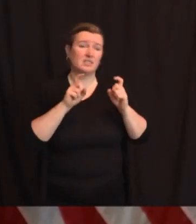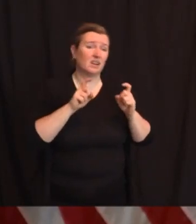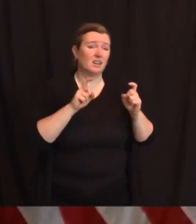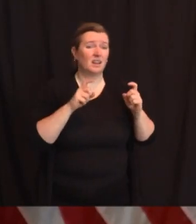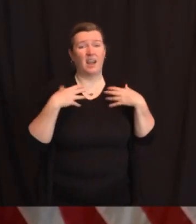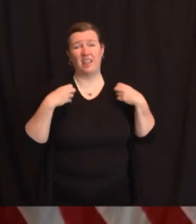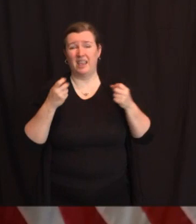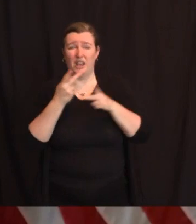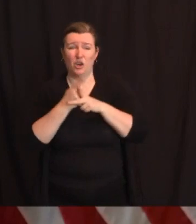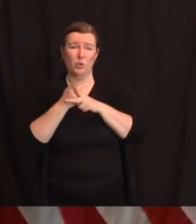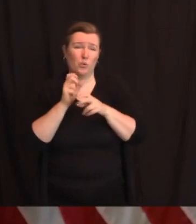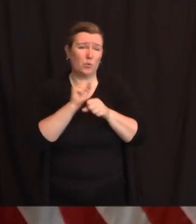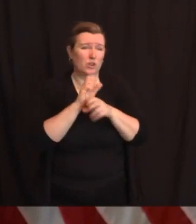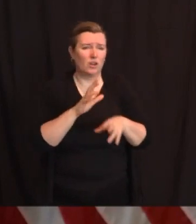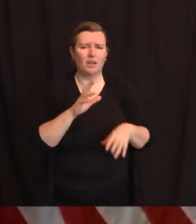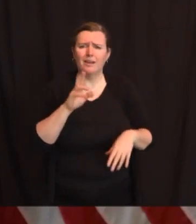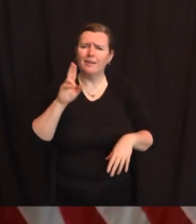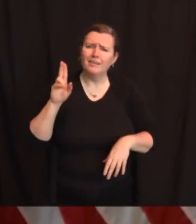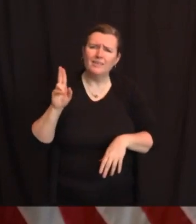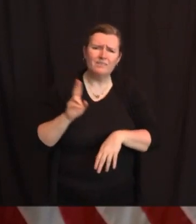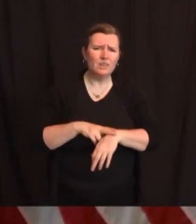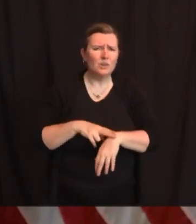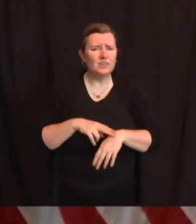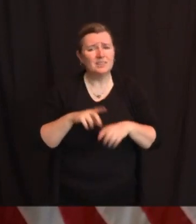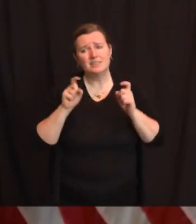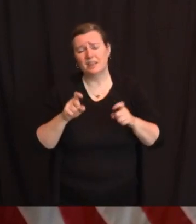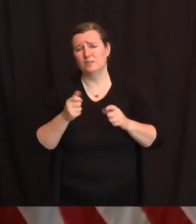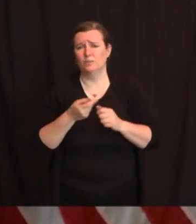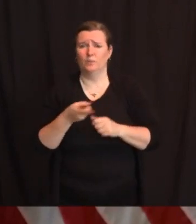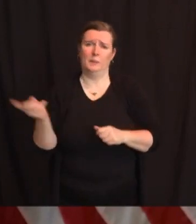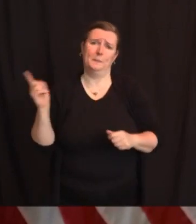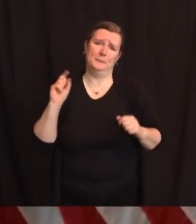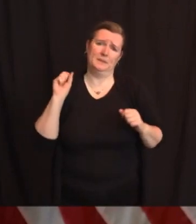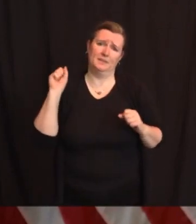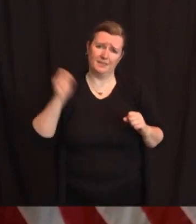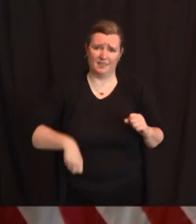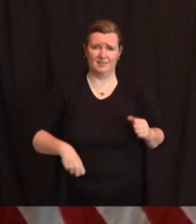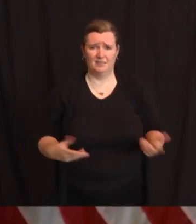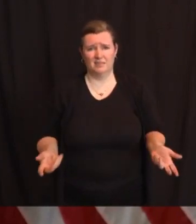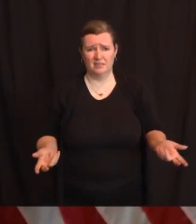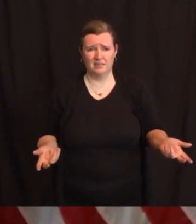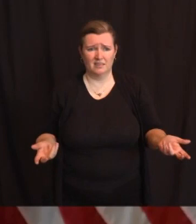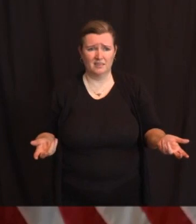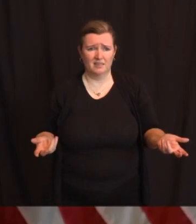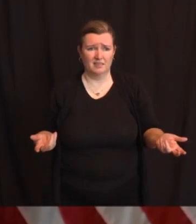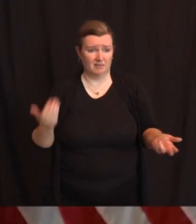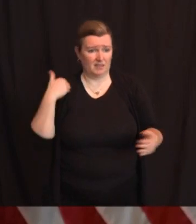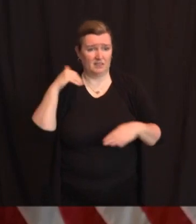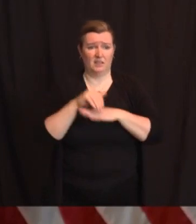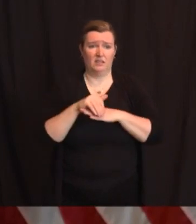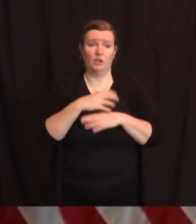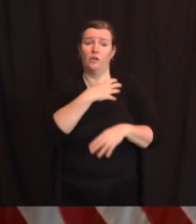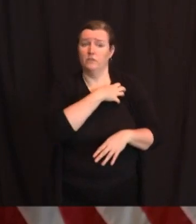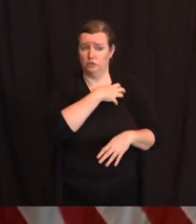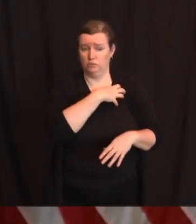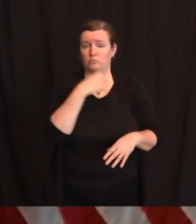as we can, or first responders as universally as we can. I was on a law enforcement call last night, and I said that we had our